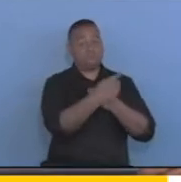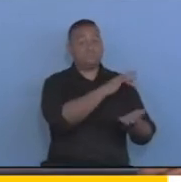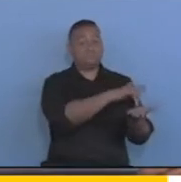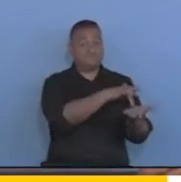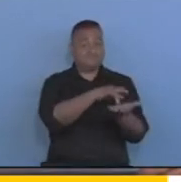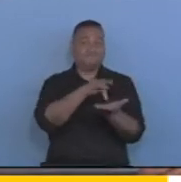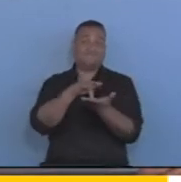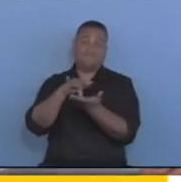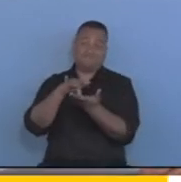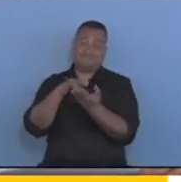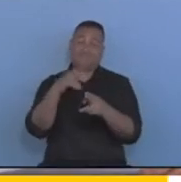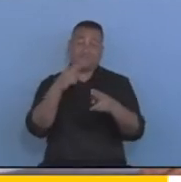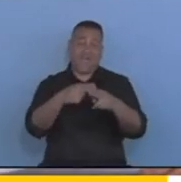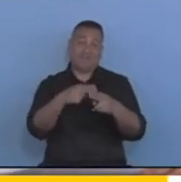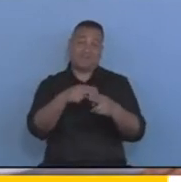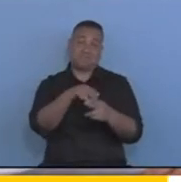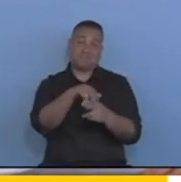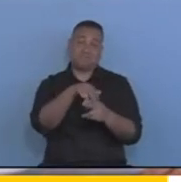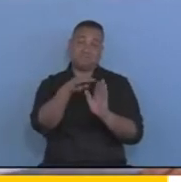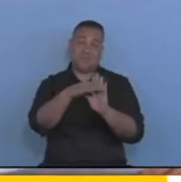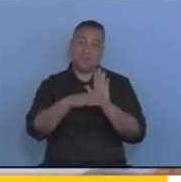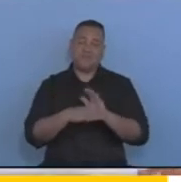To get to the trade test. Gentlemen, thank you so much.